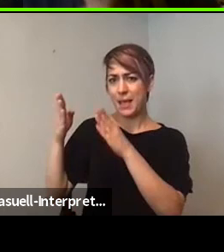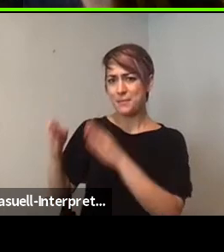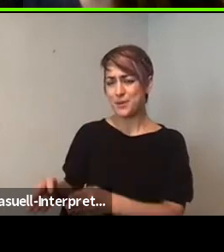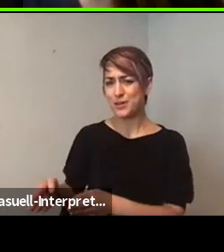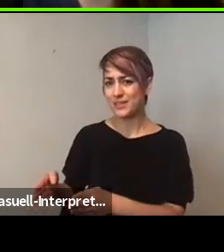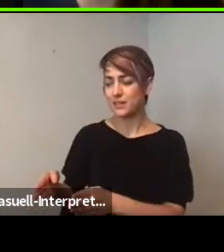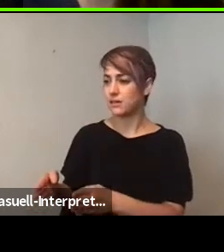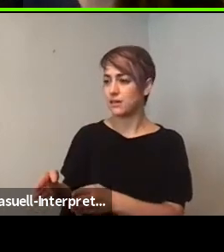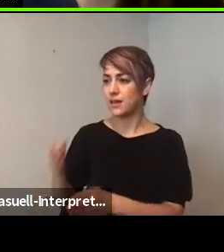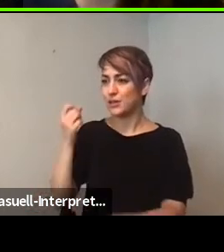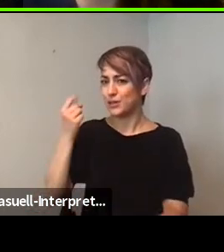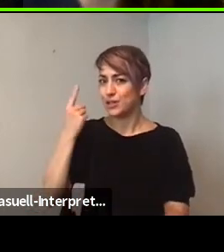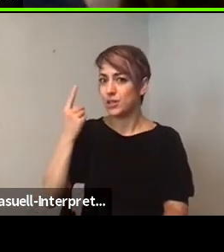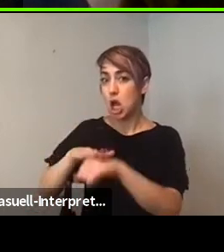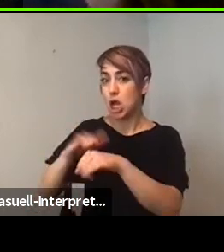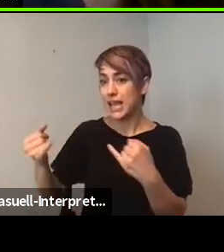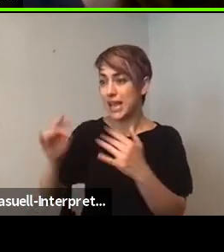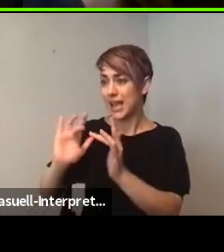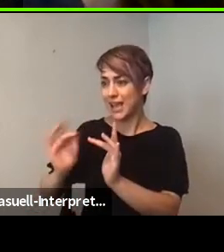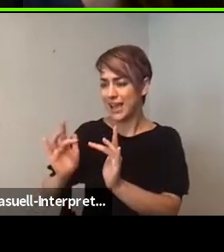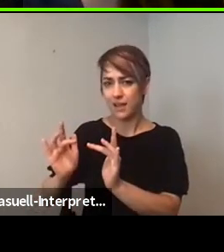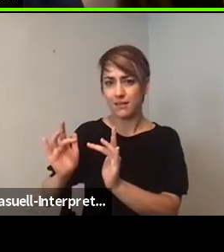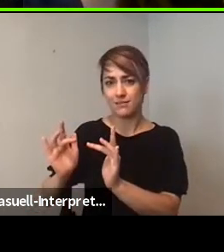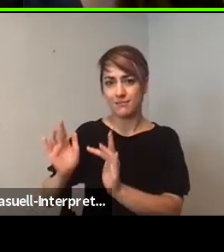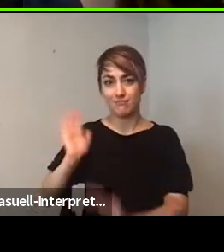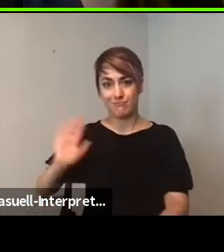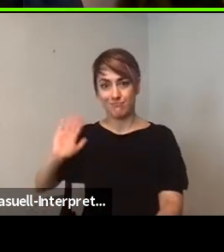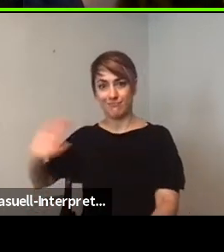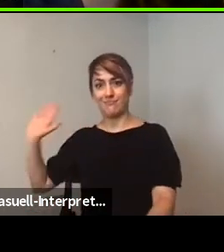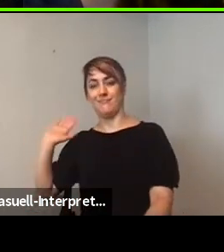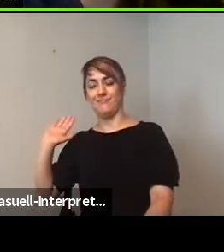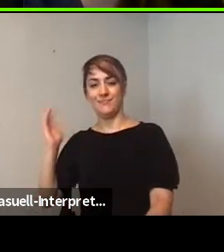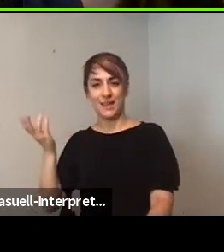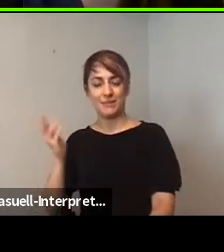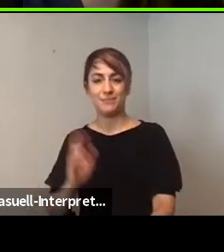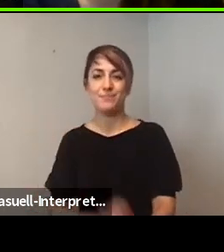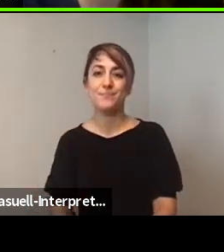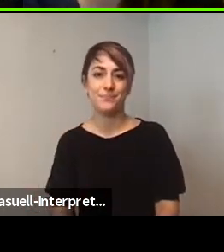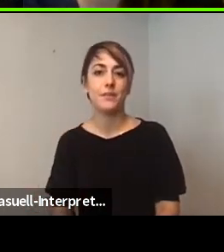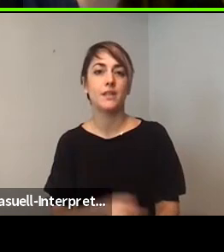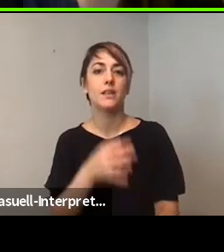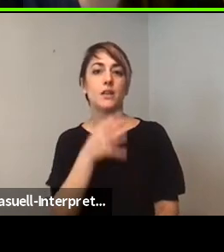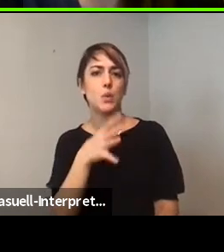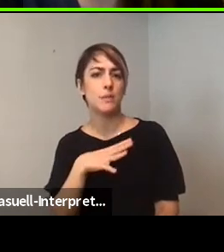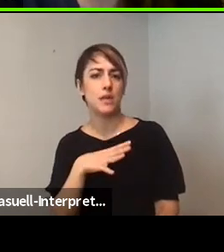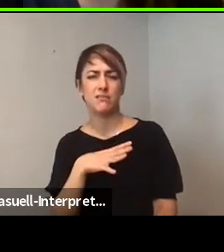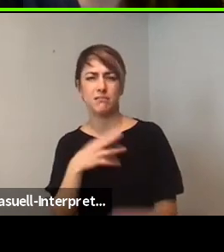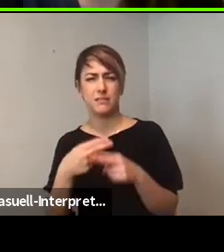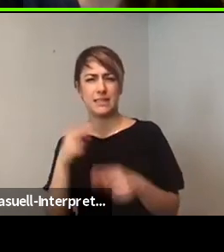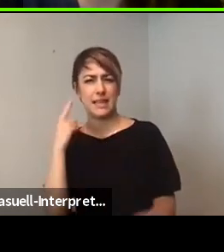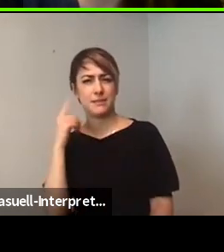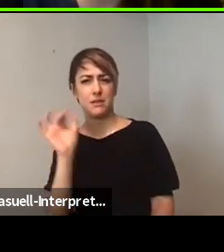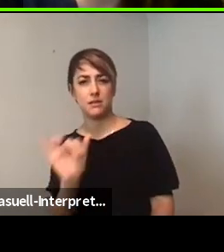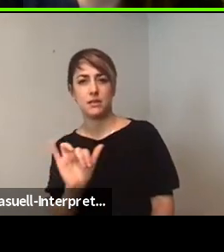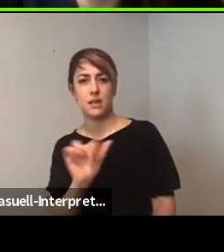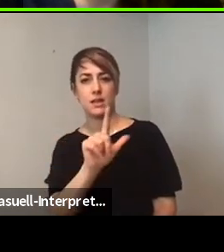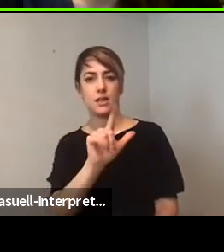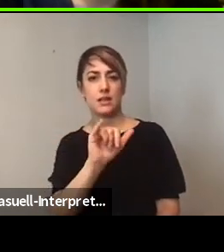crazy. And yeah, this is Liliana Tlan. She's a very interesting artist. She already died.